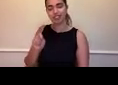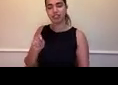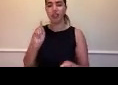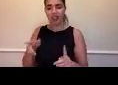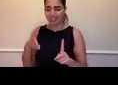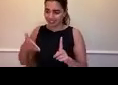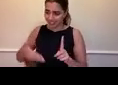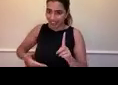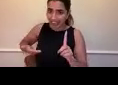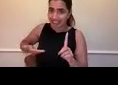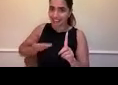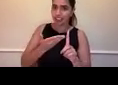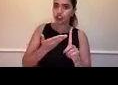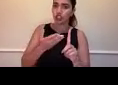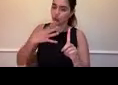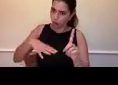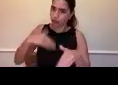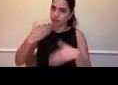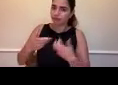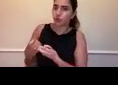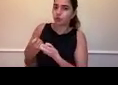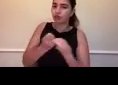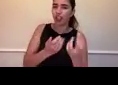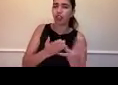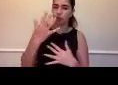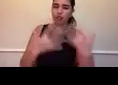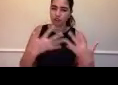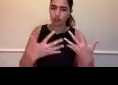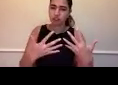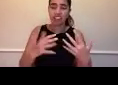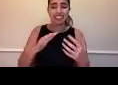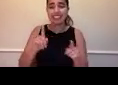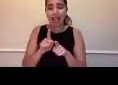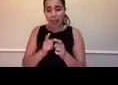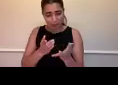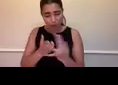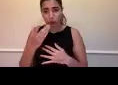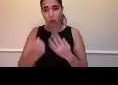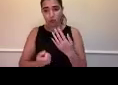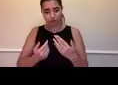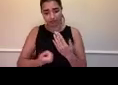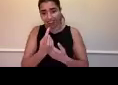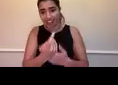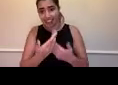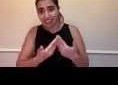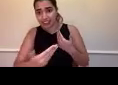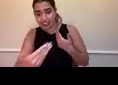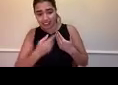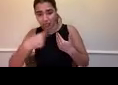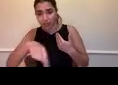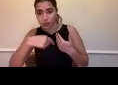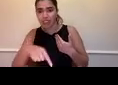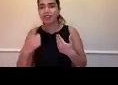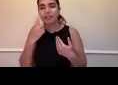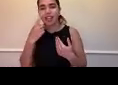we go through the latest results and all of the other events actually during these remarkable 3 days. So do check out the Global Donut Days program